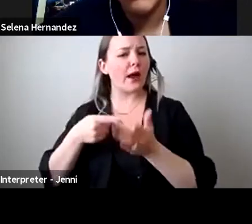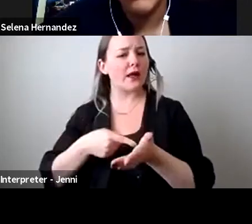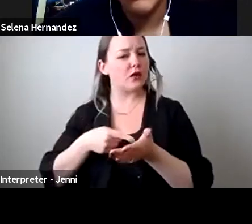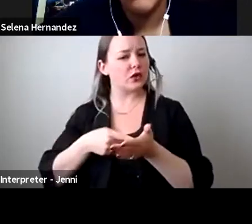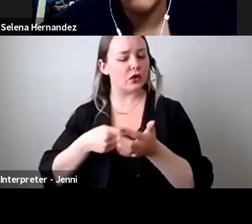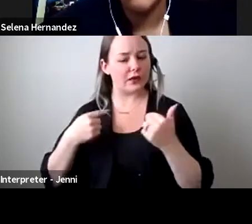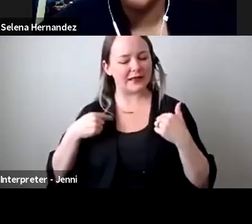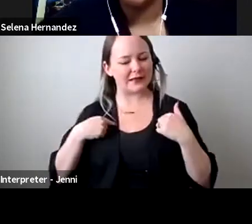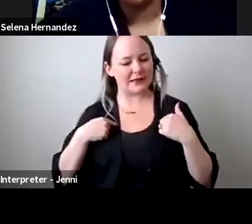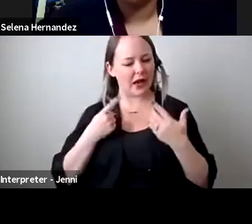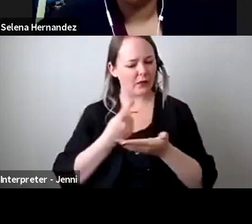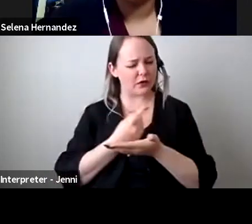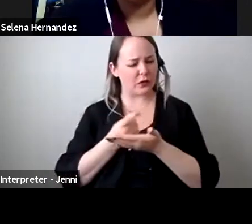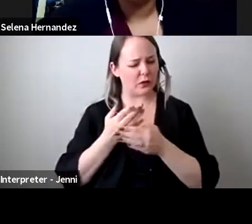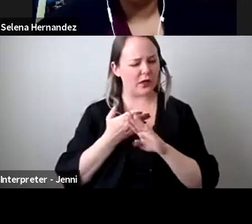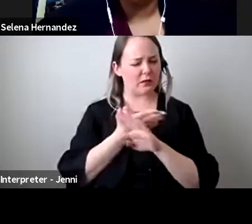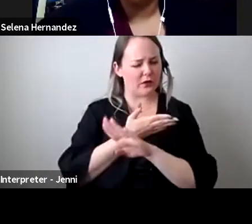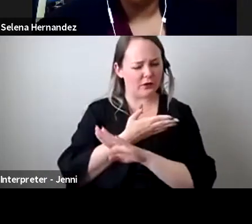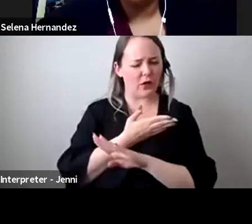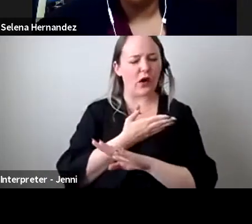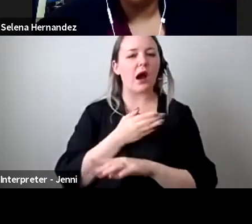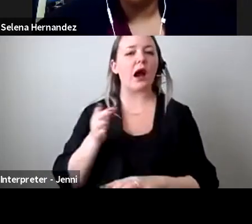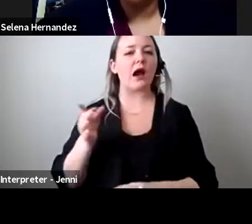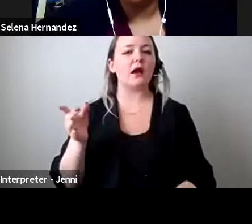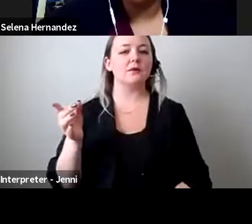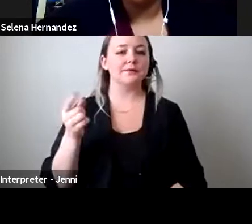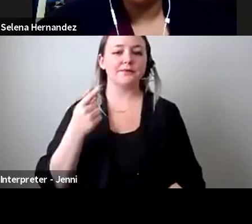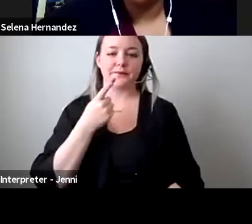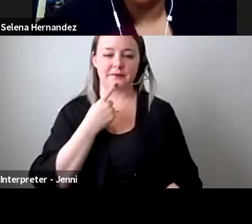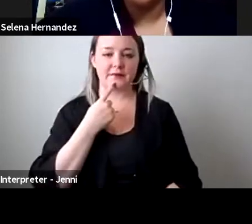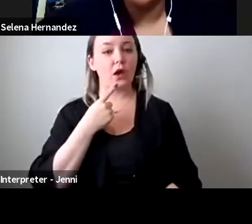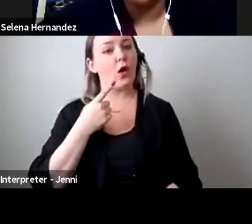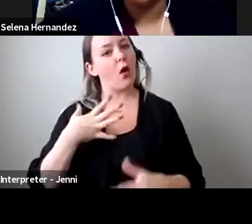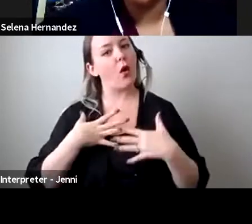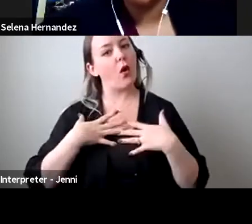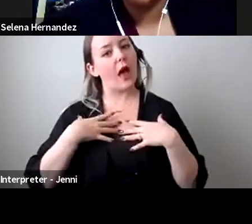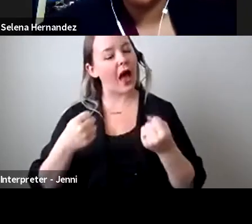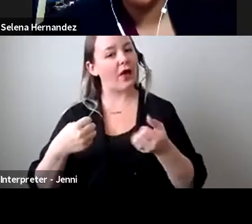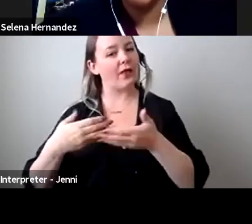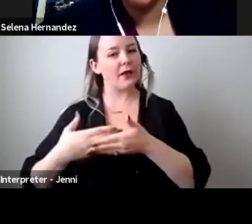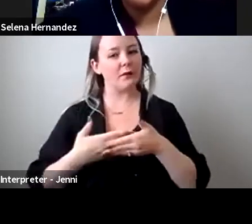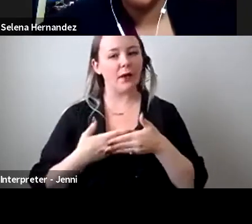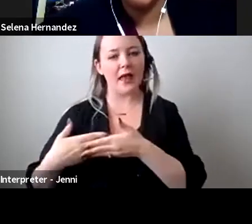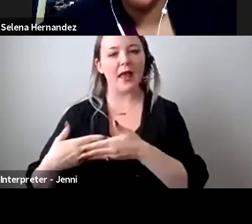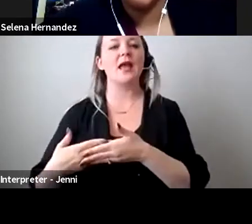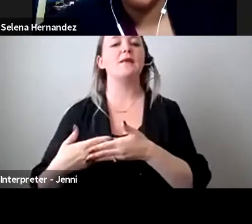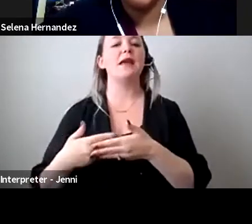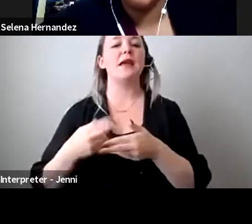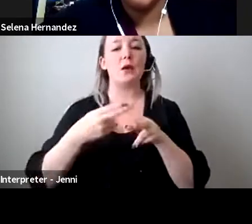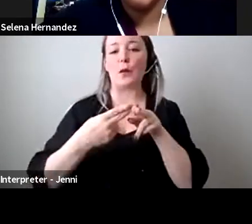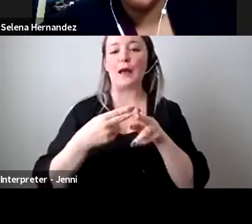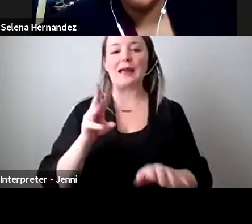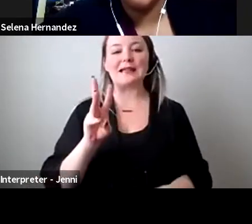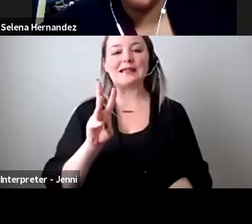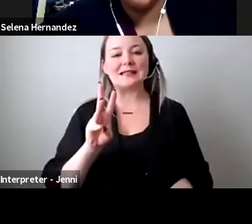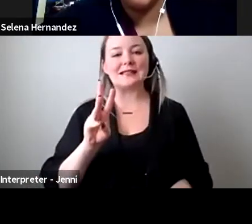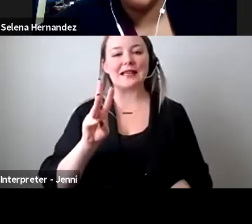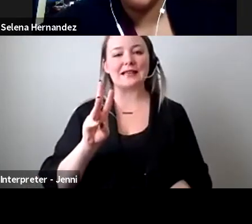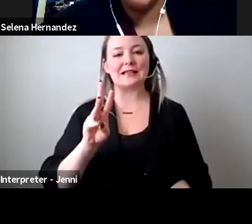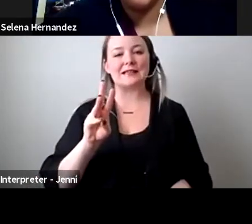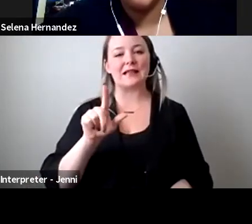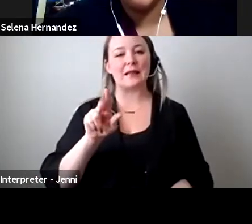my due date that I did give him. And then they said, "Oh, well, he's such a healthy baby. He's, 6 pounds,